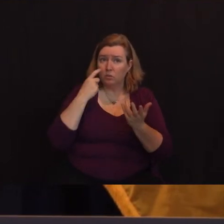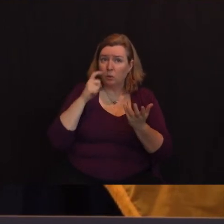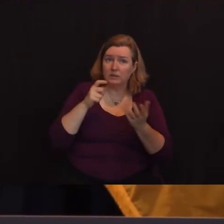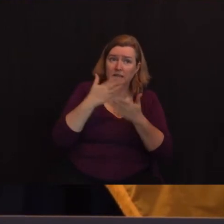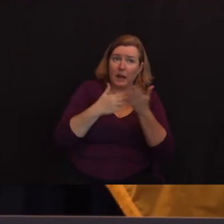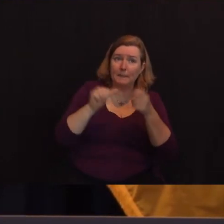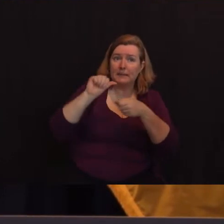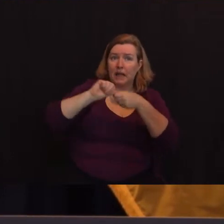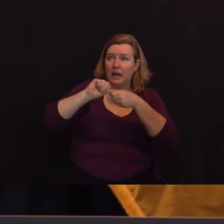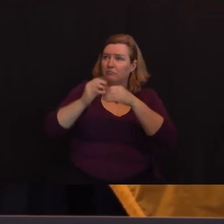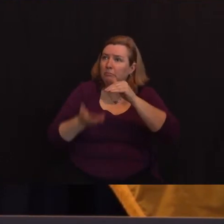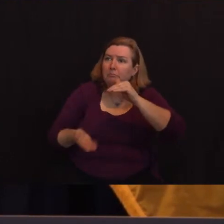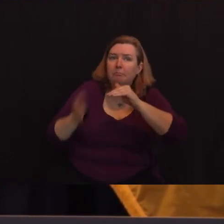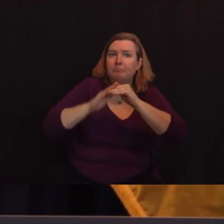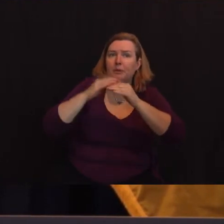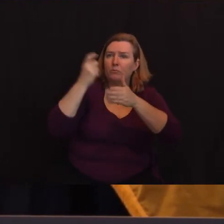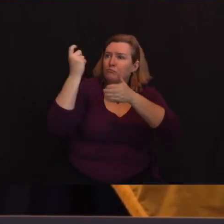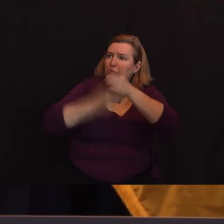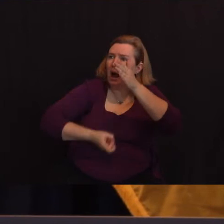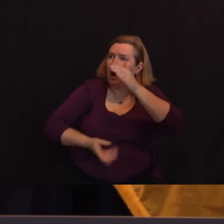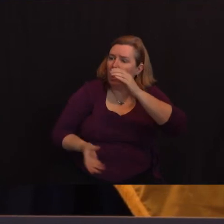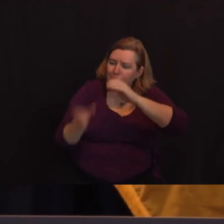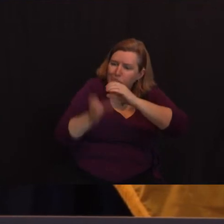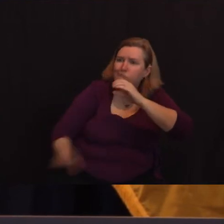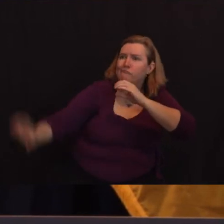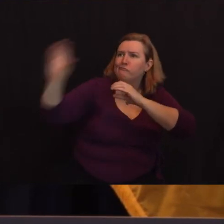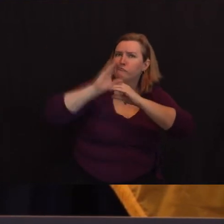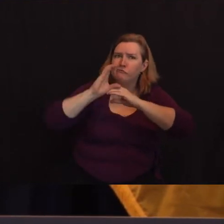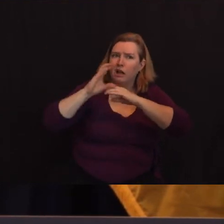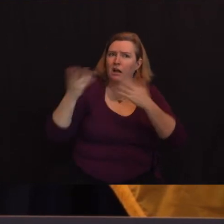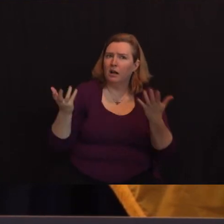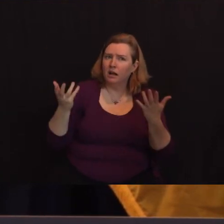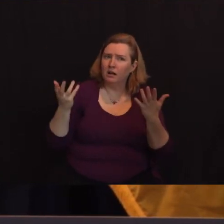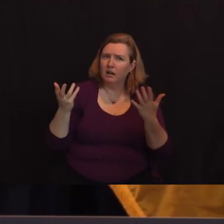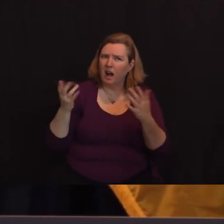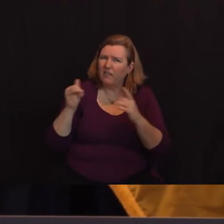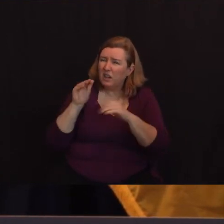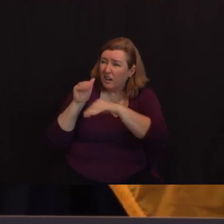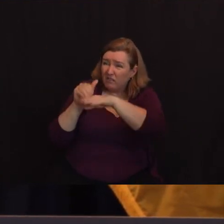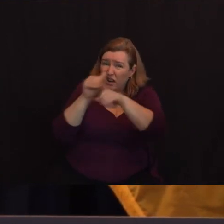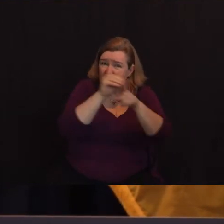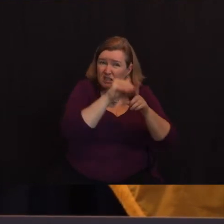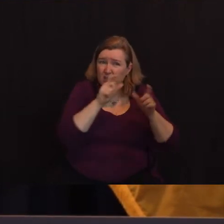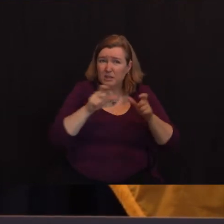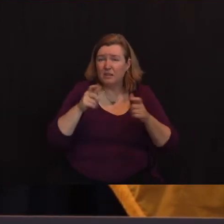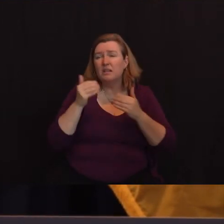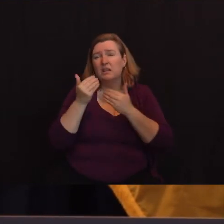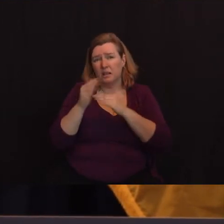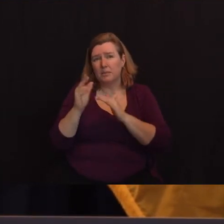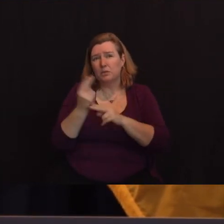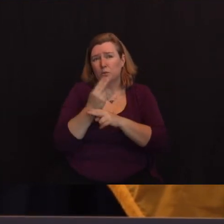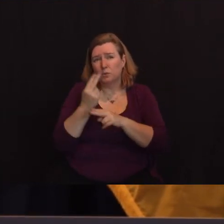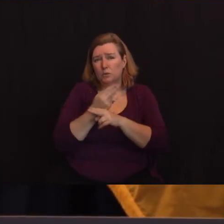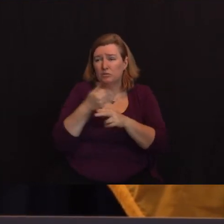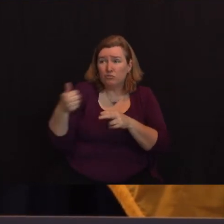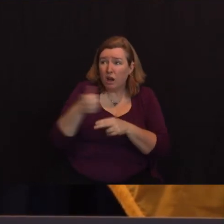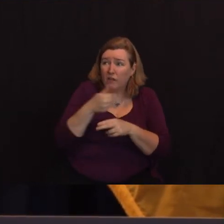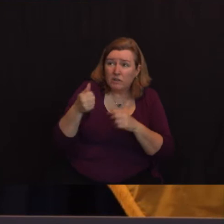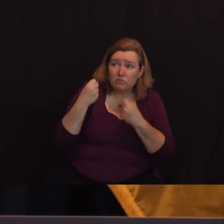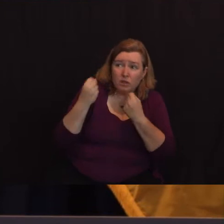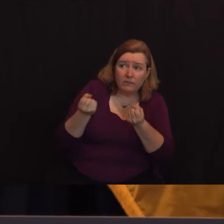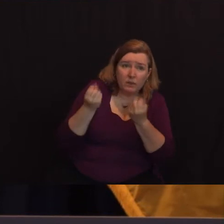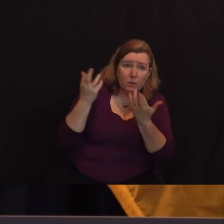gasoline use in the short term? And then a question from Nikita. Do you support a proposal